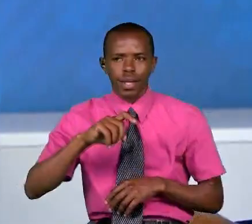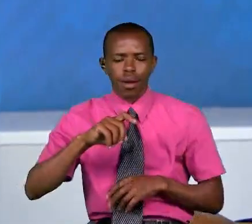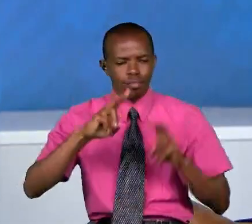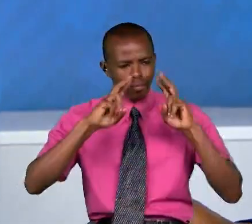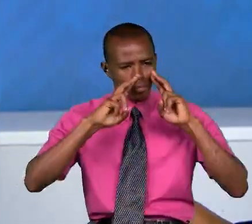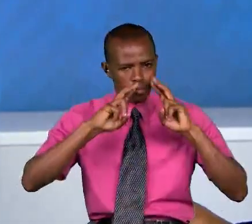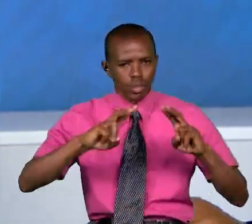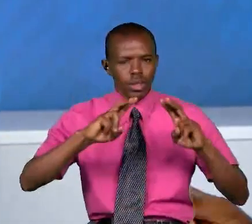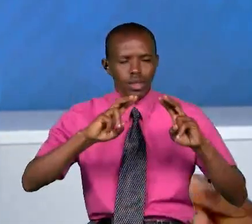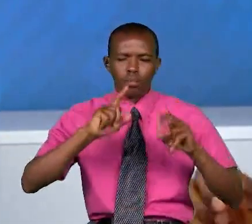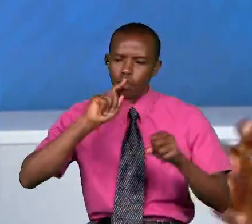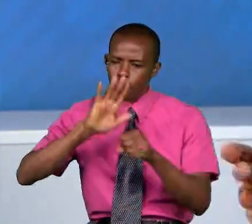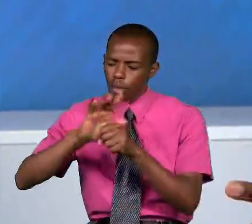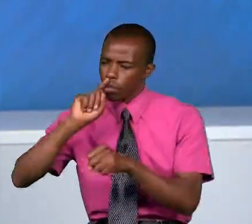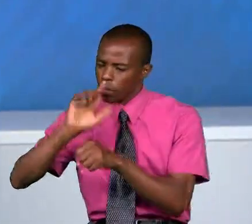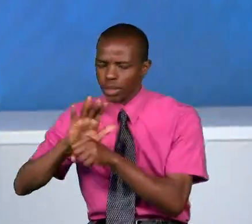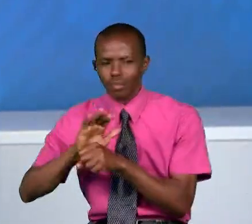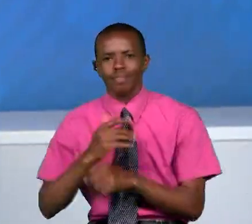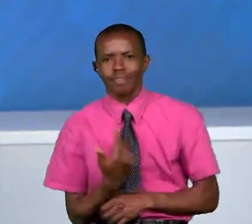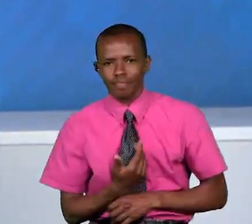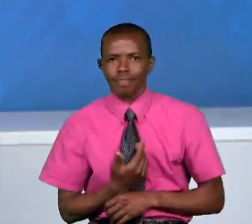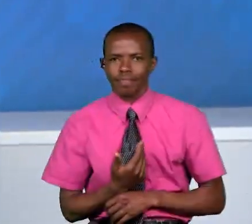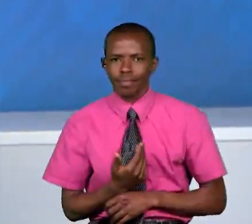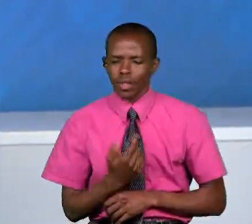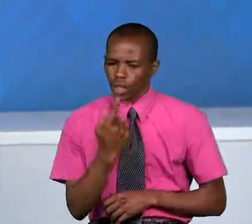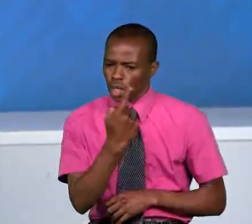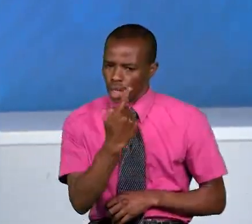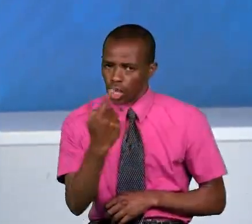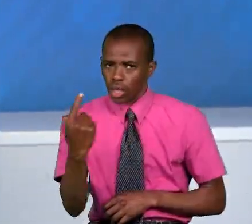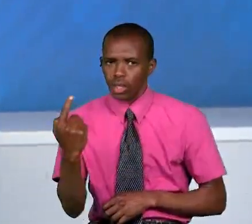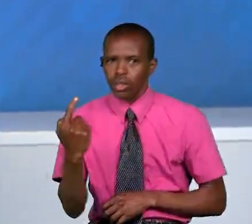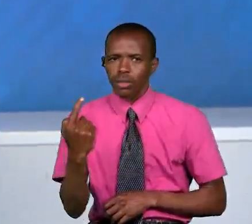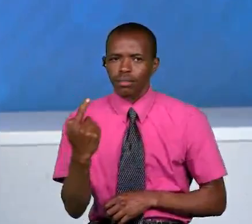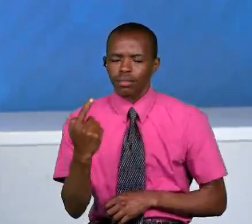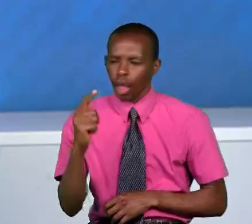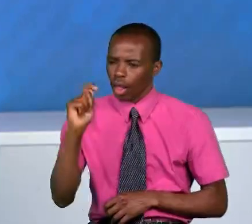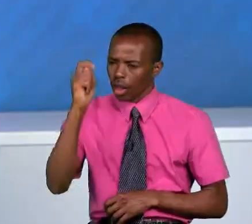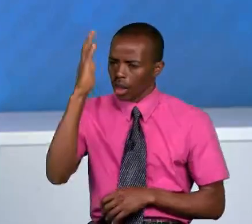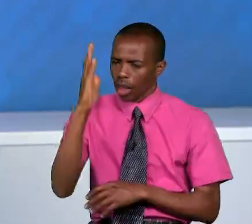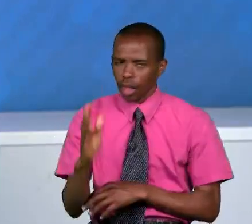peace. Mm. So called upon, I think, Fred, every self-respecting Kenyan